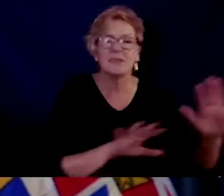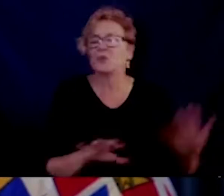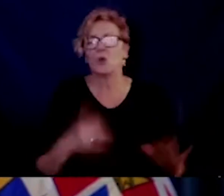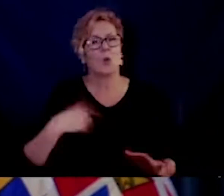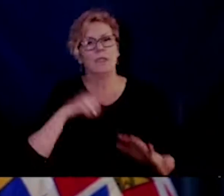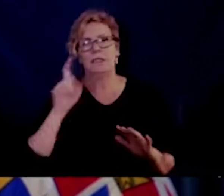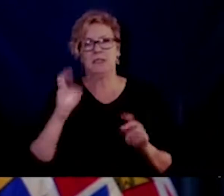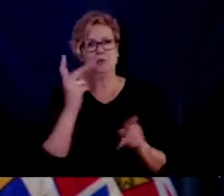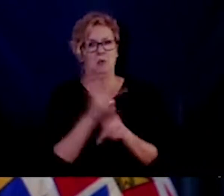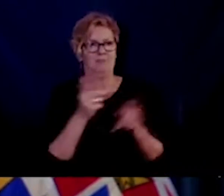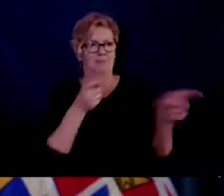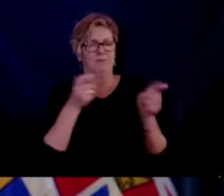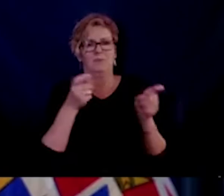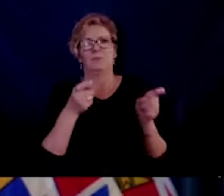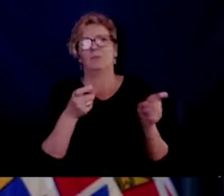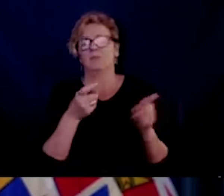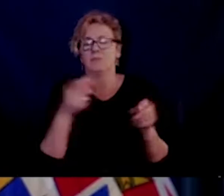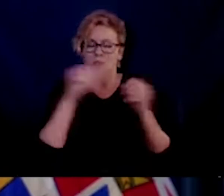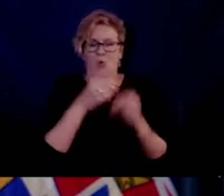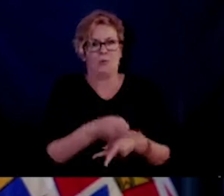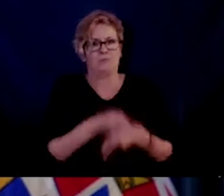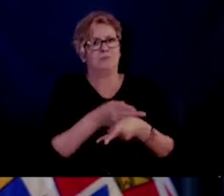Next question is from Joel Ballard, CBC.